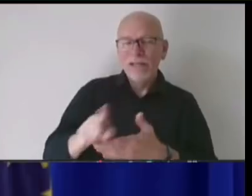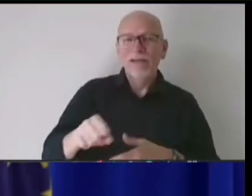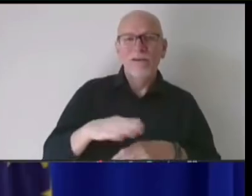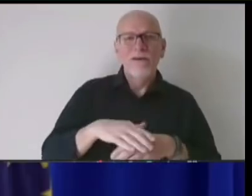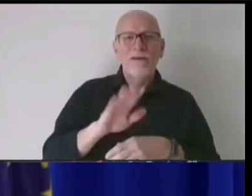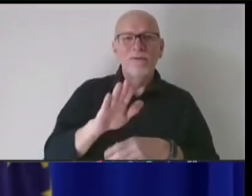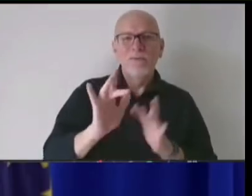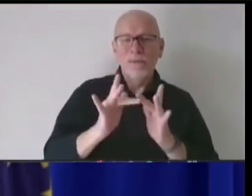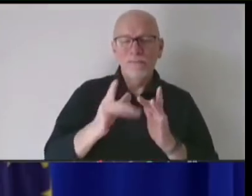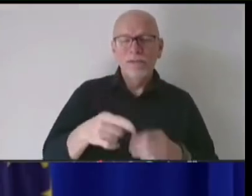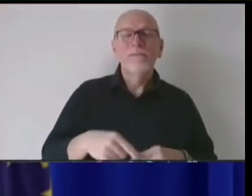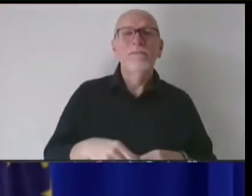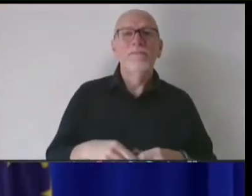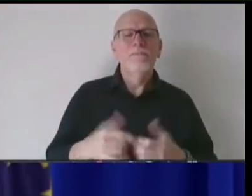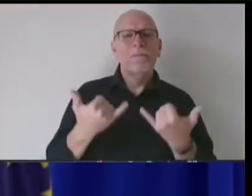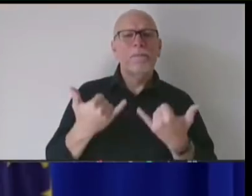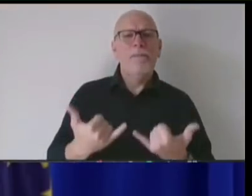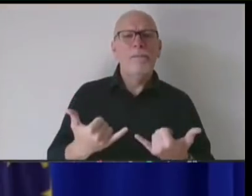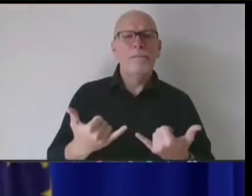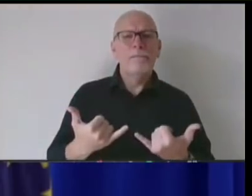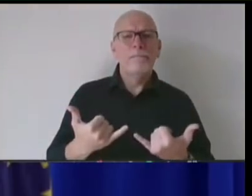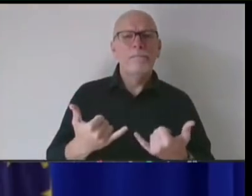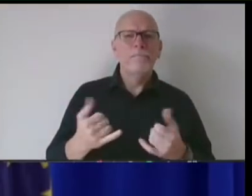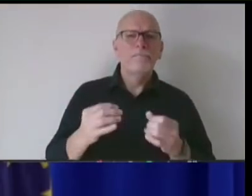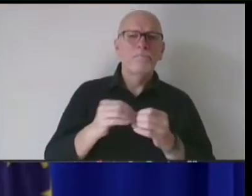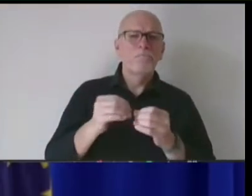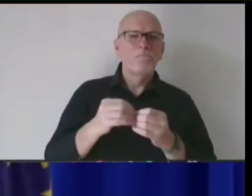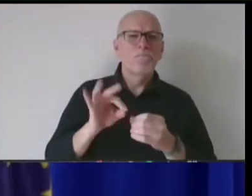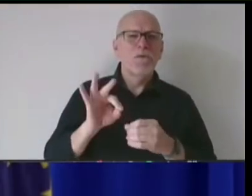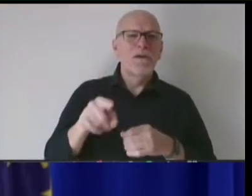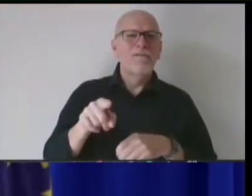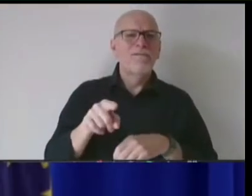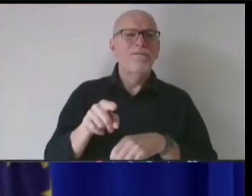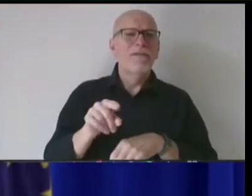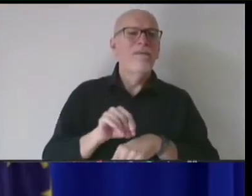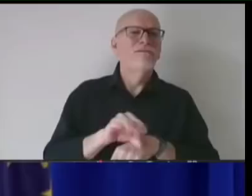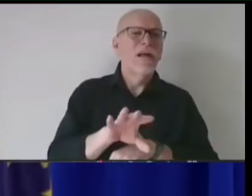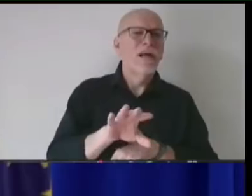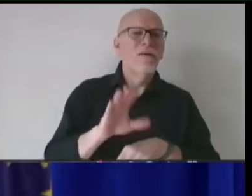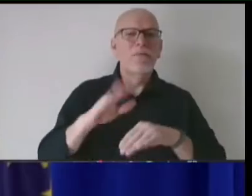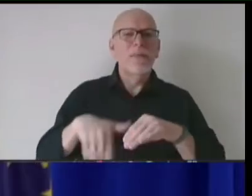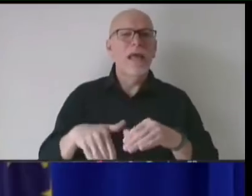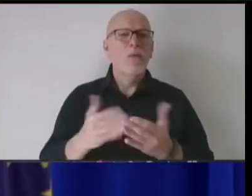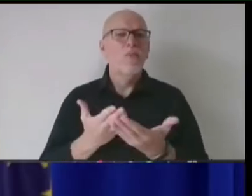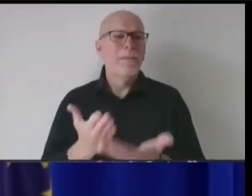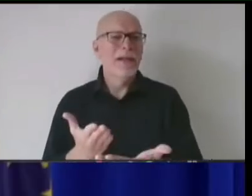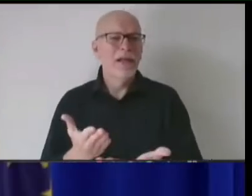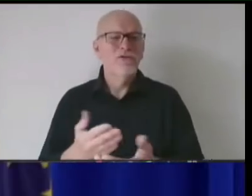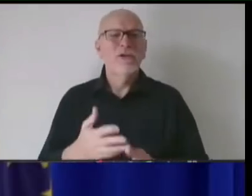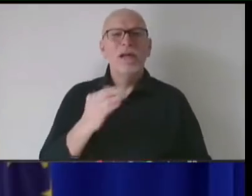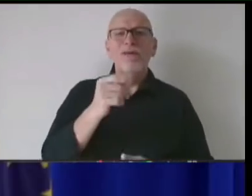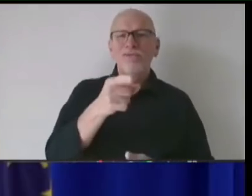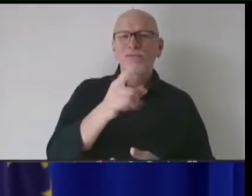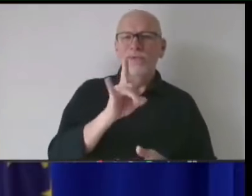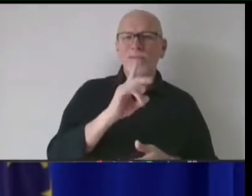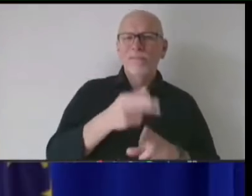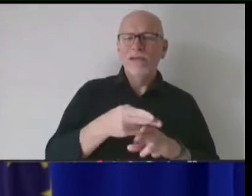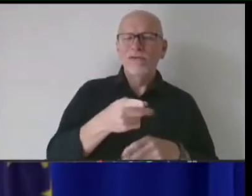your website. That is now more of an advice map than a recommendation map. And you yourself alluded